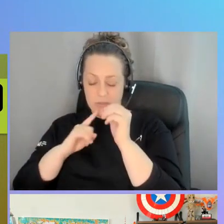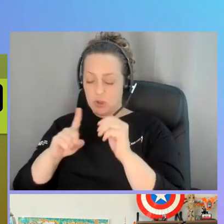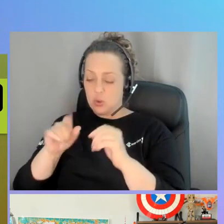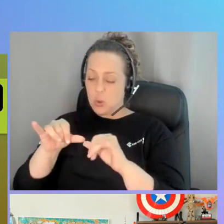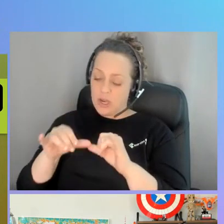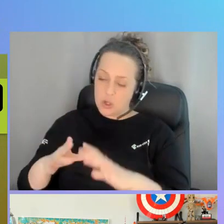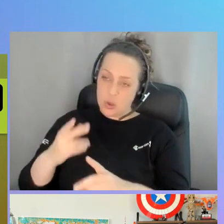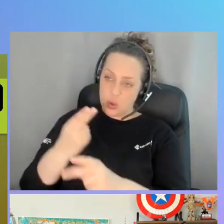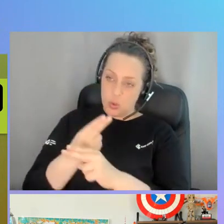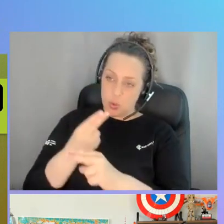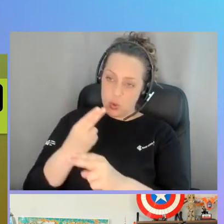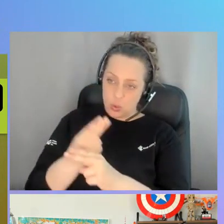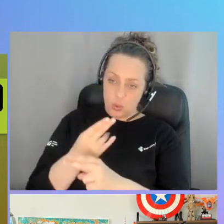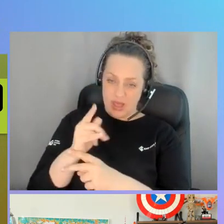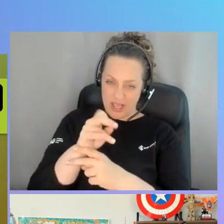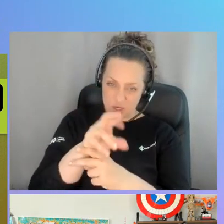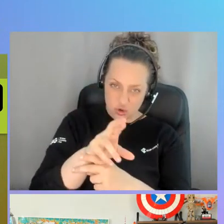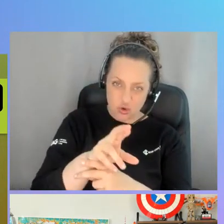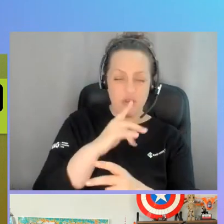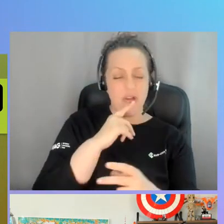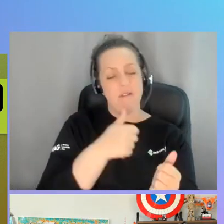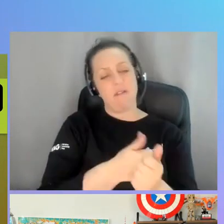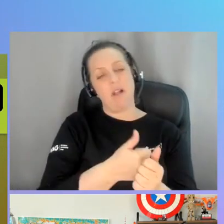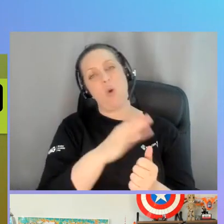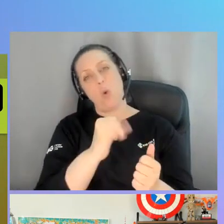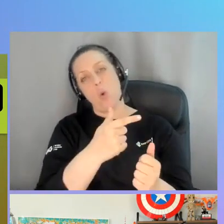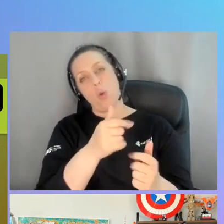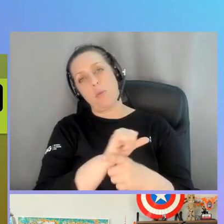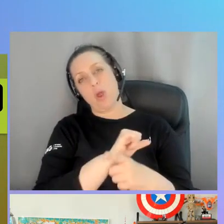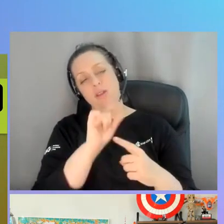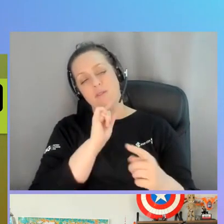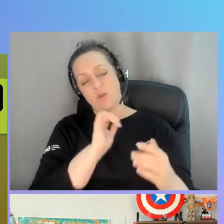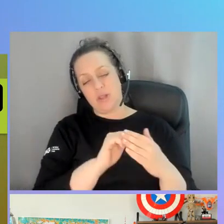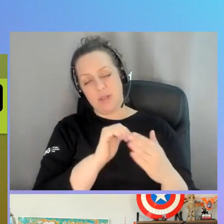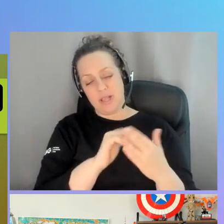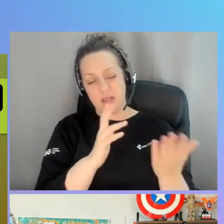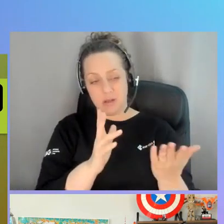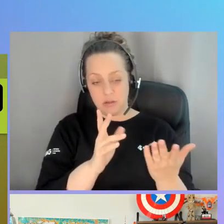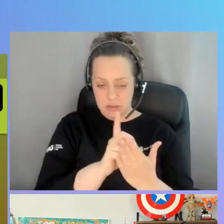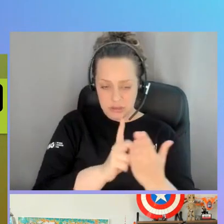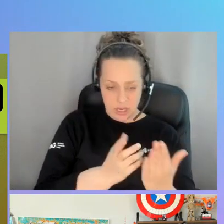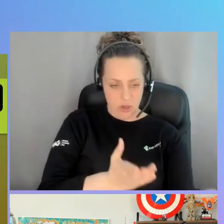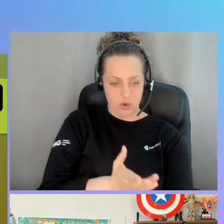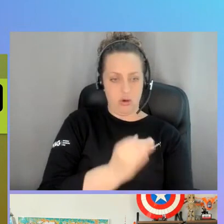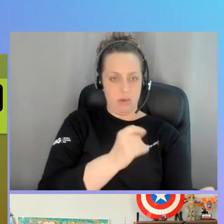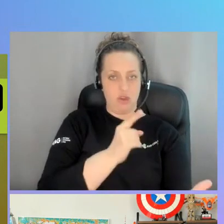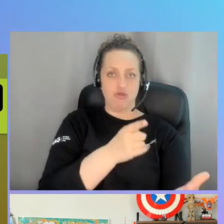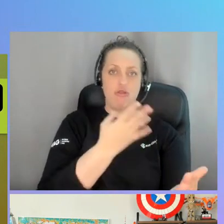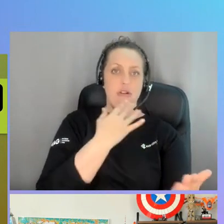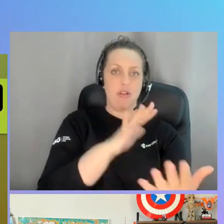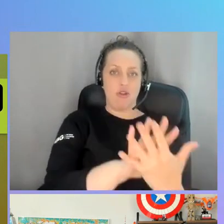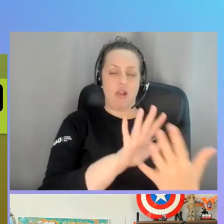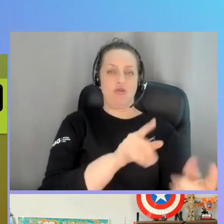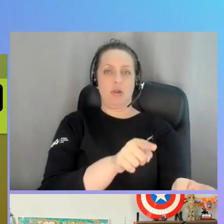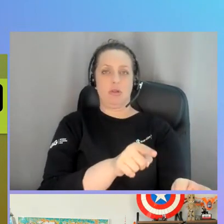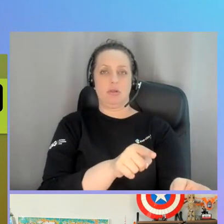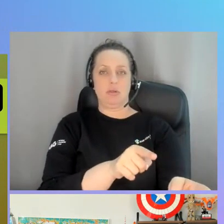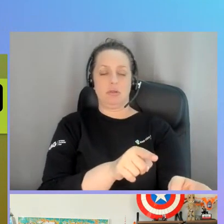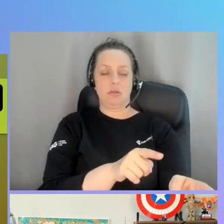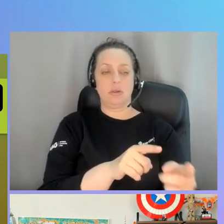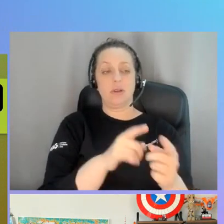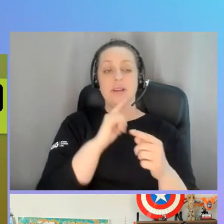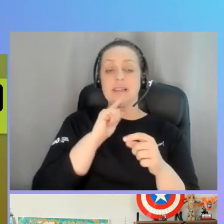using linters and following coding practices for accessibility? Is it making sure your designer is thinking about color contrast?